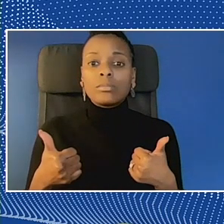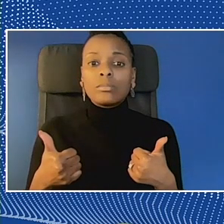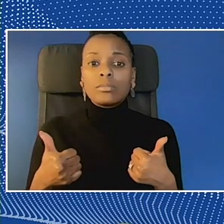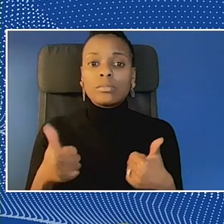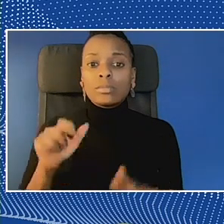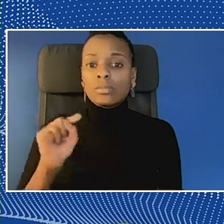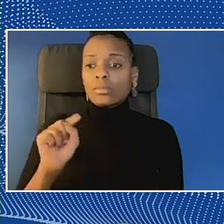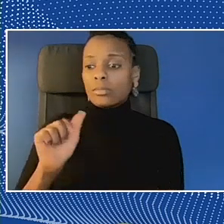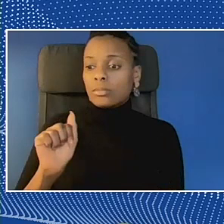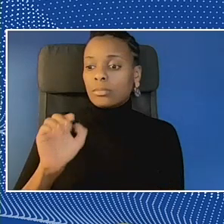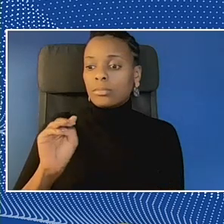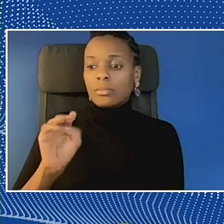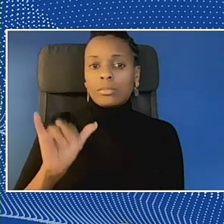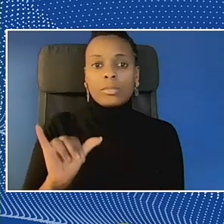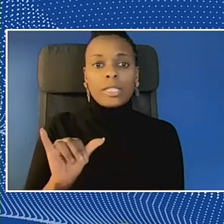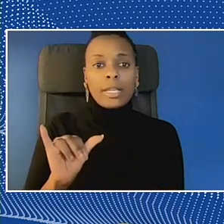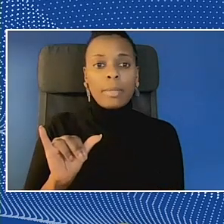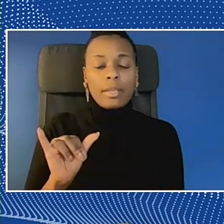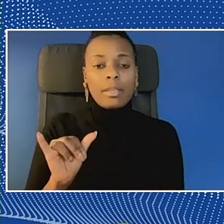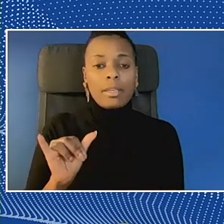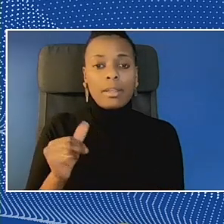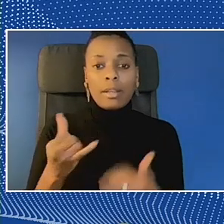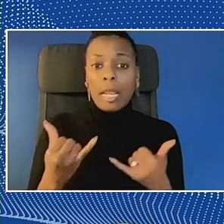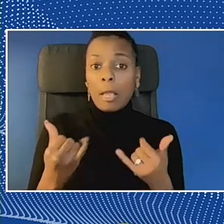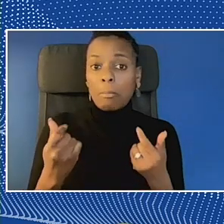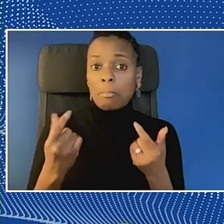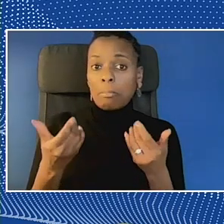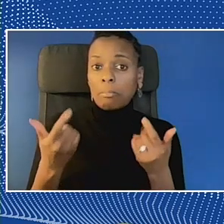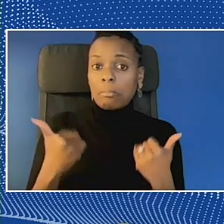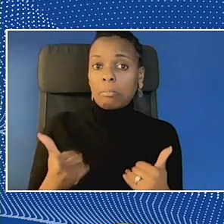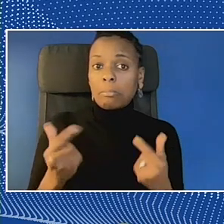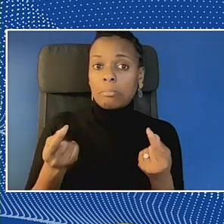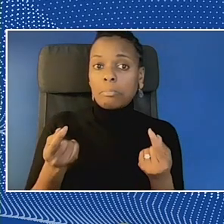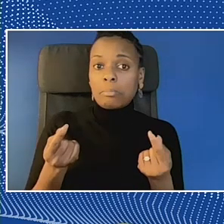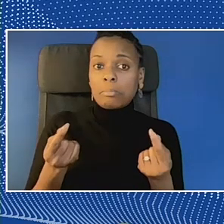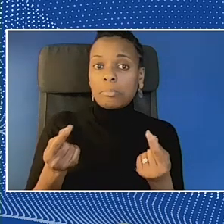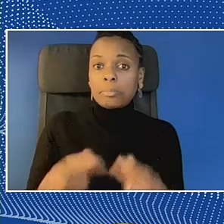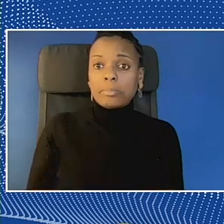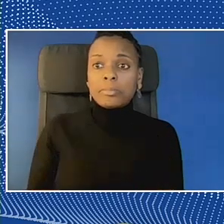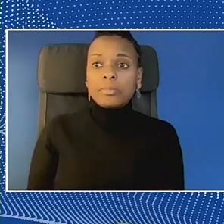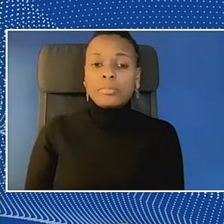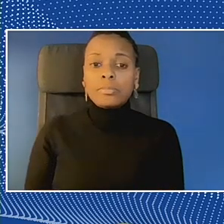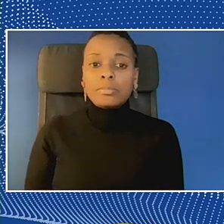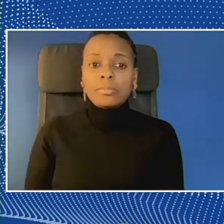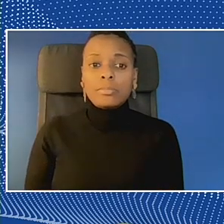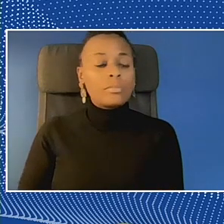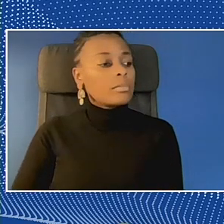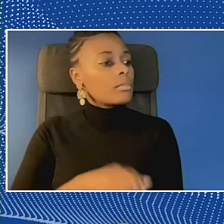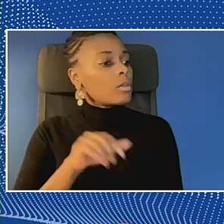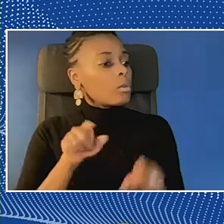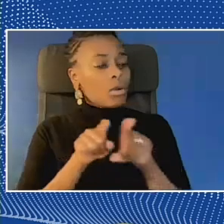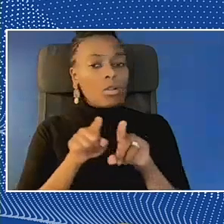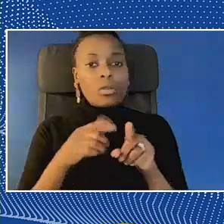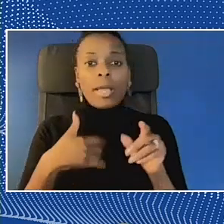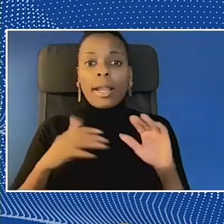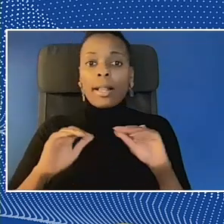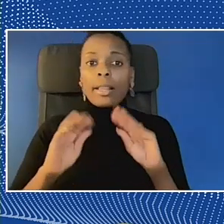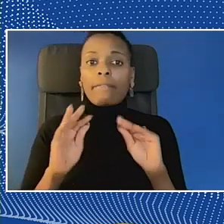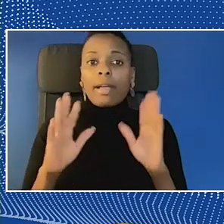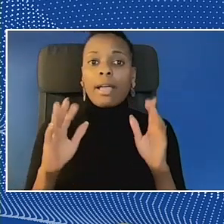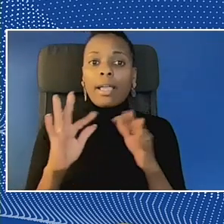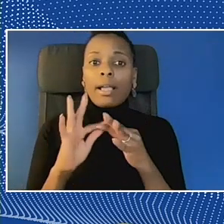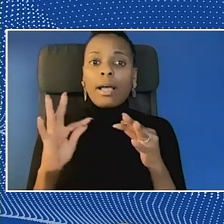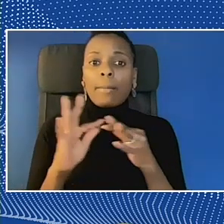Tammy, I would ask you what we're going to do next then. We also had a clarifying comment that we wanted